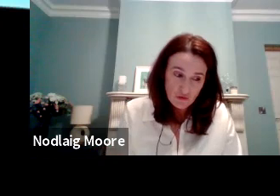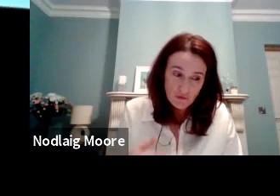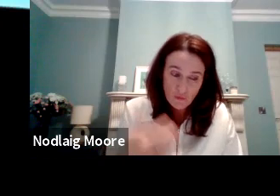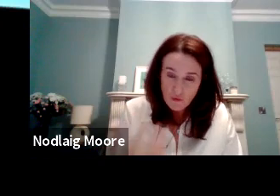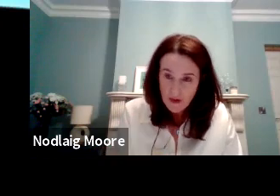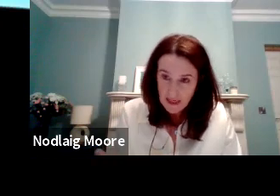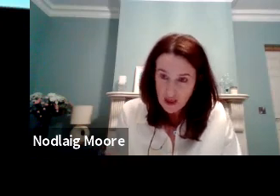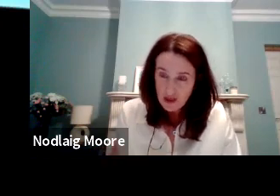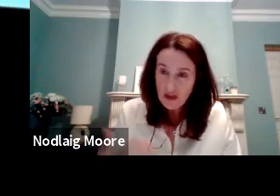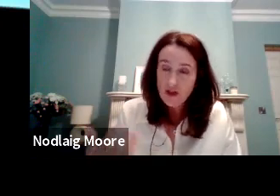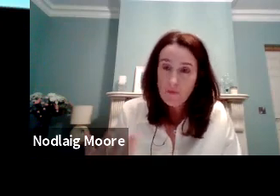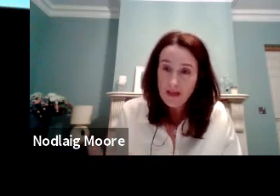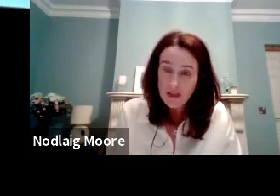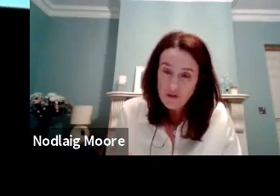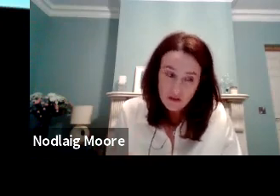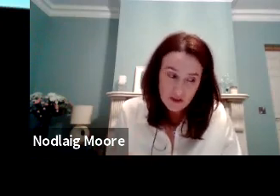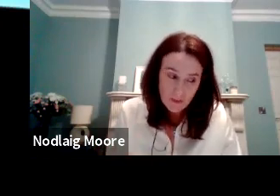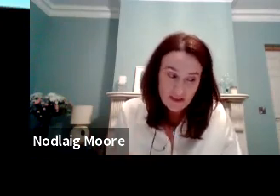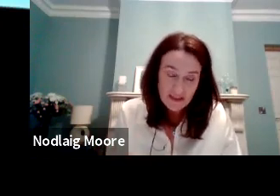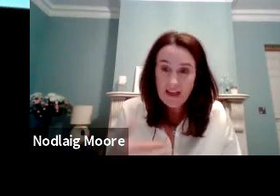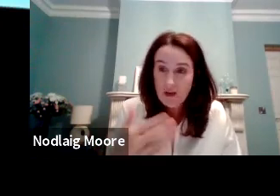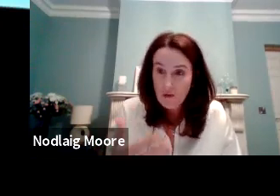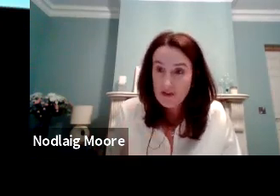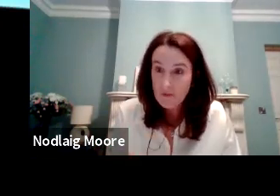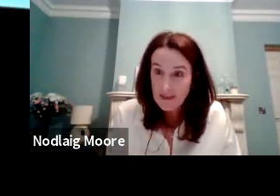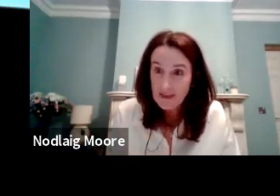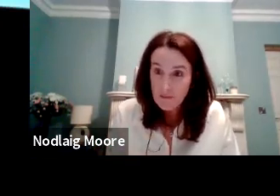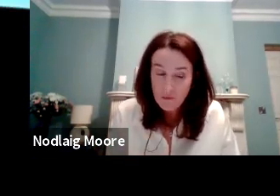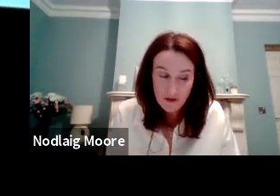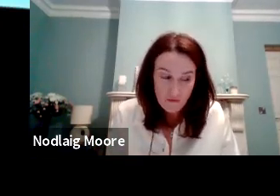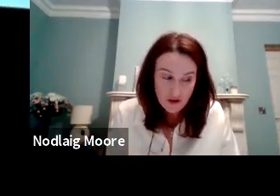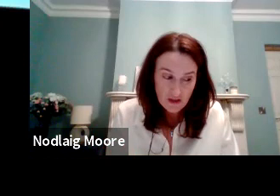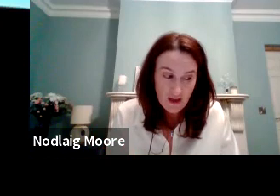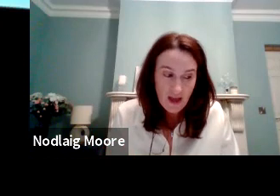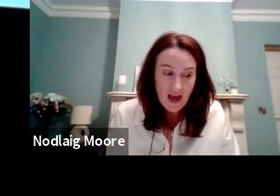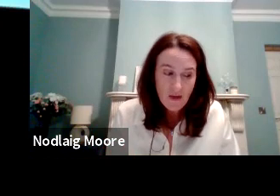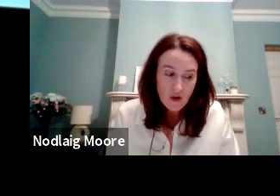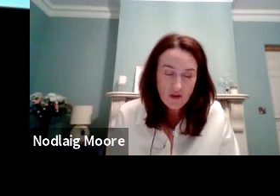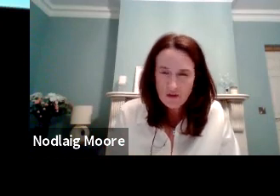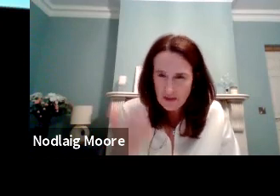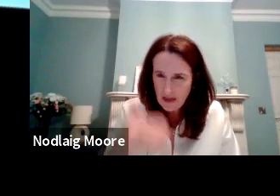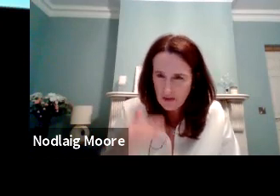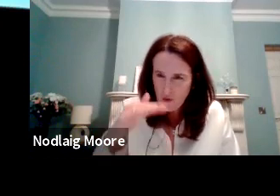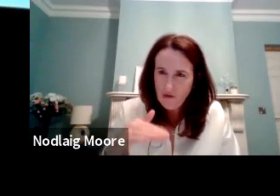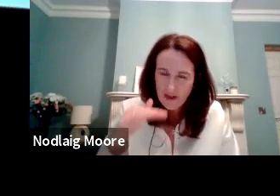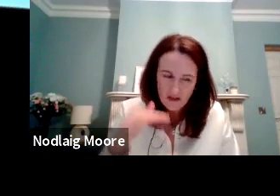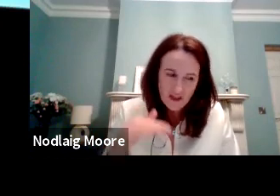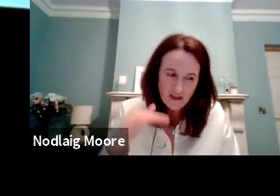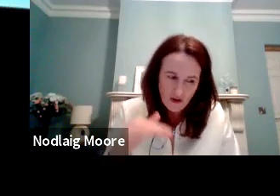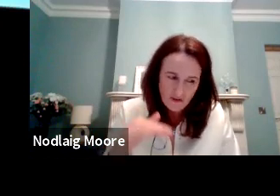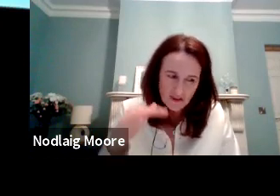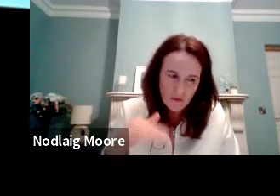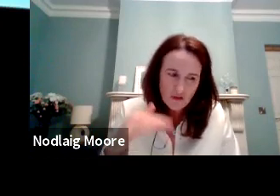to mood regulation and your body's stress response, and of course as well to the memory function. And we also see that lowering